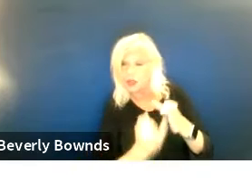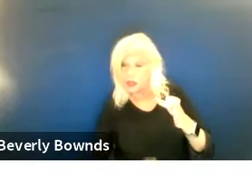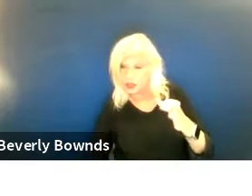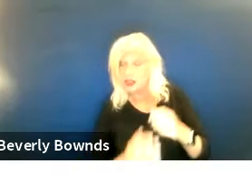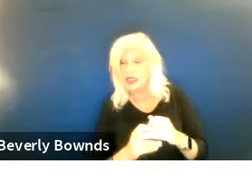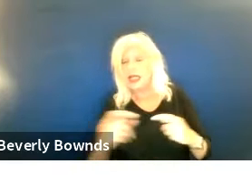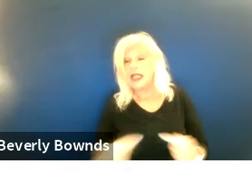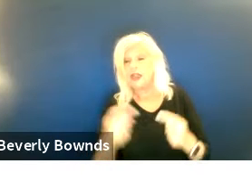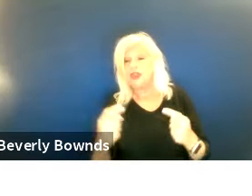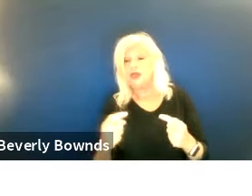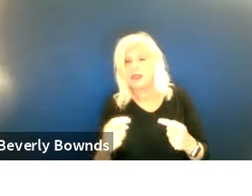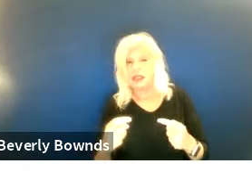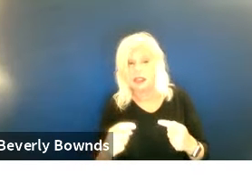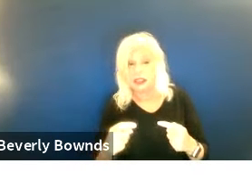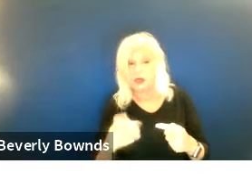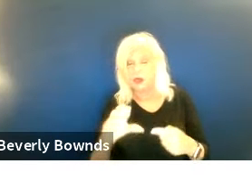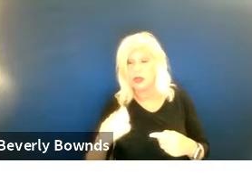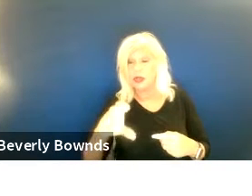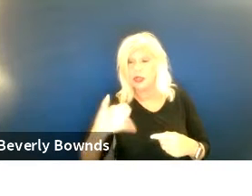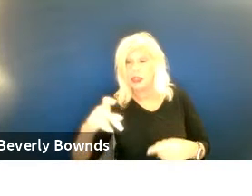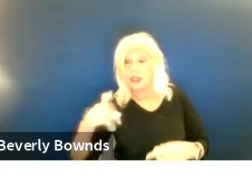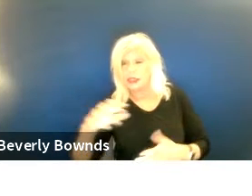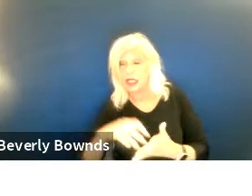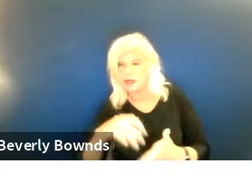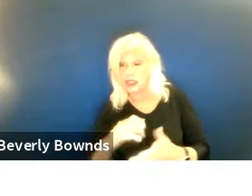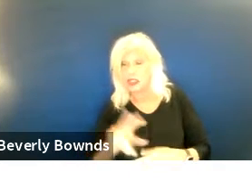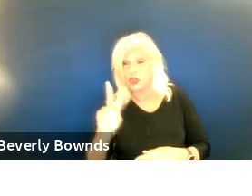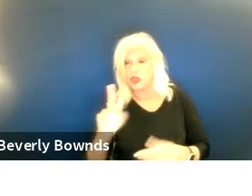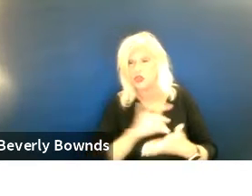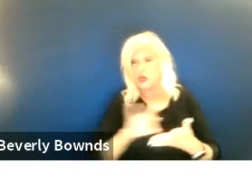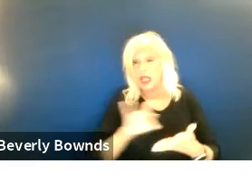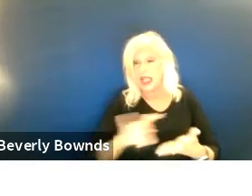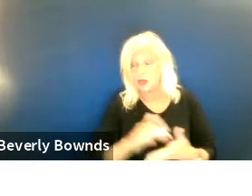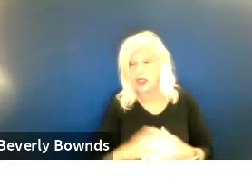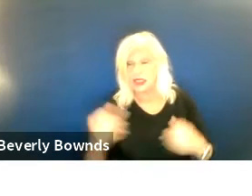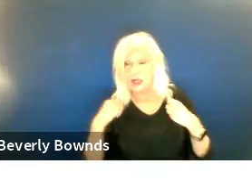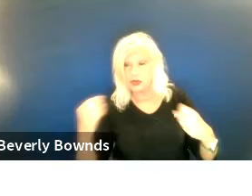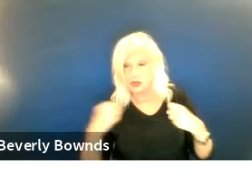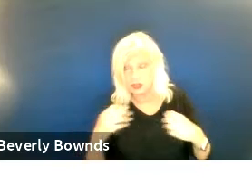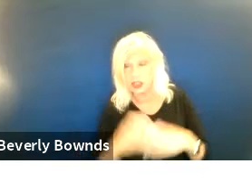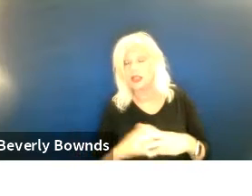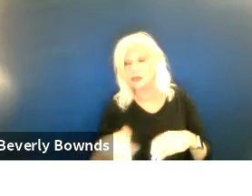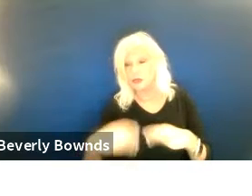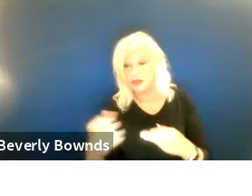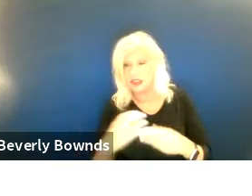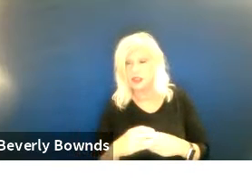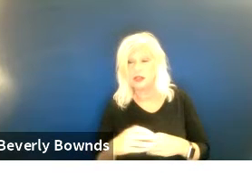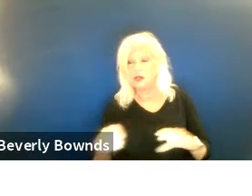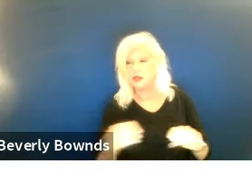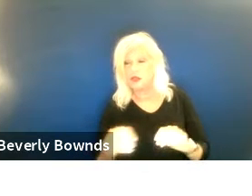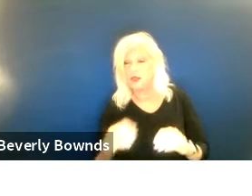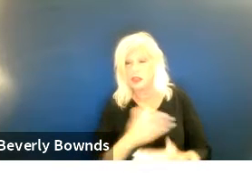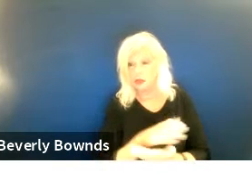or SCIPE study is to examine 2 8-week tele-exercise intervention, movement to music, end-to-end, and